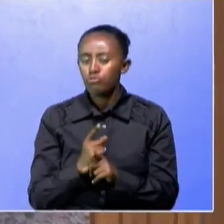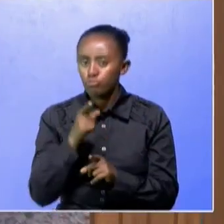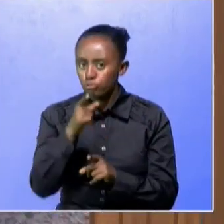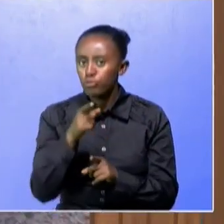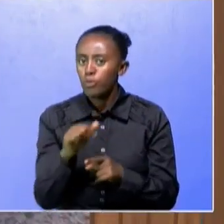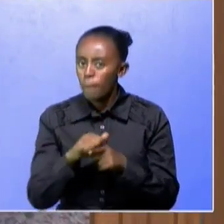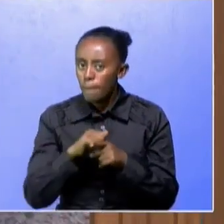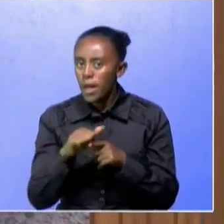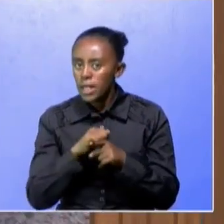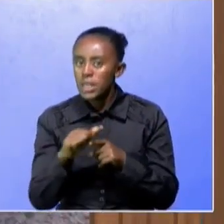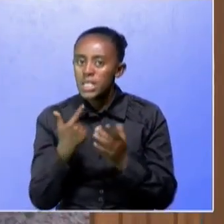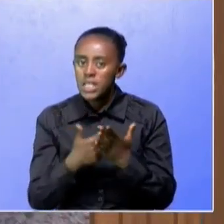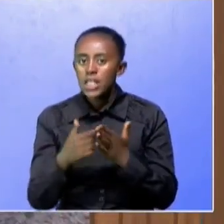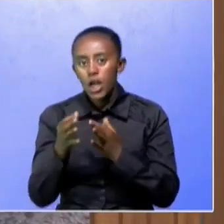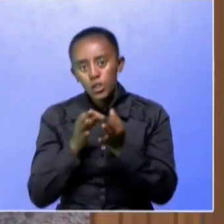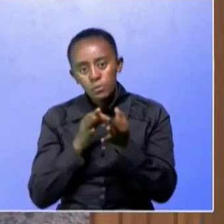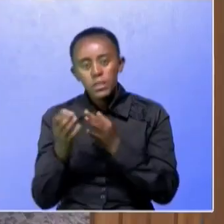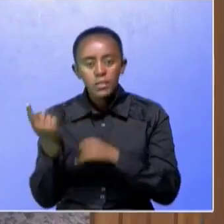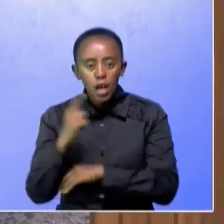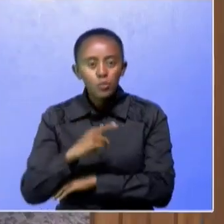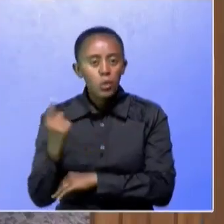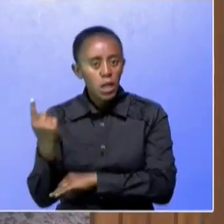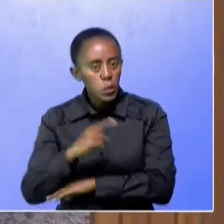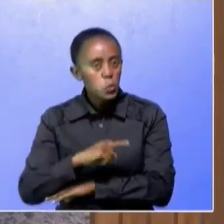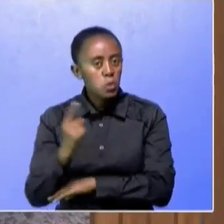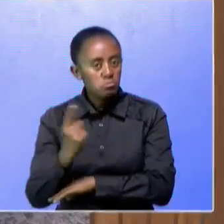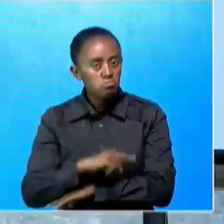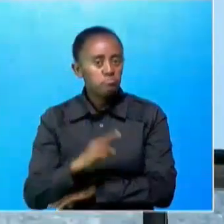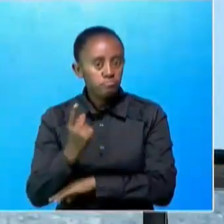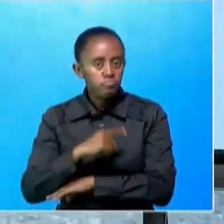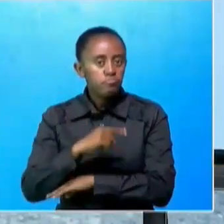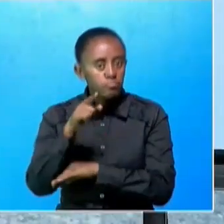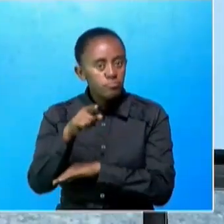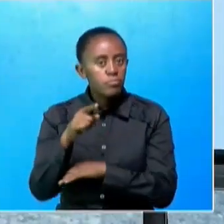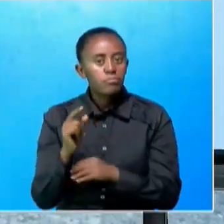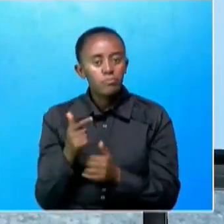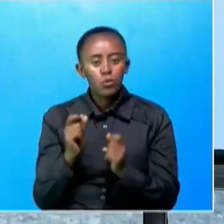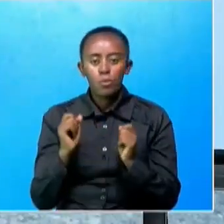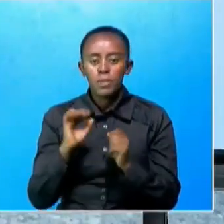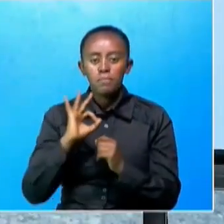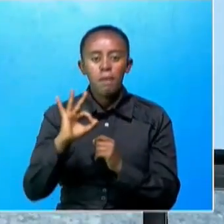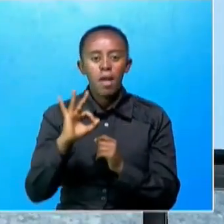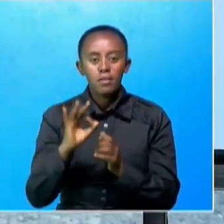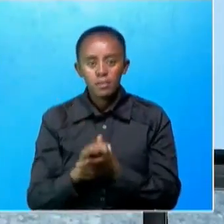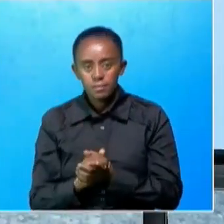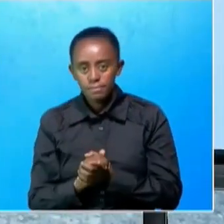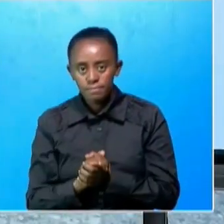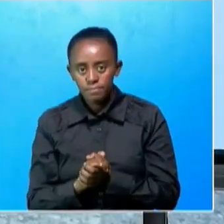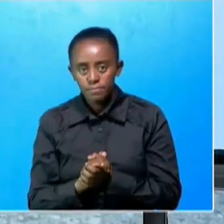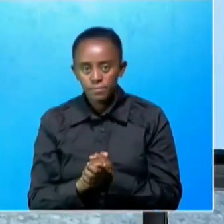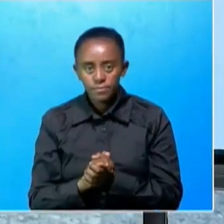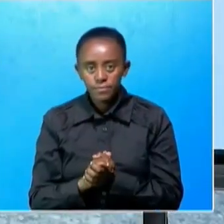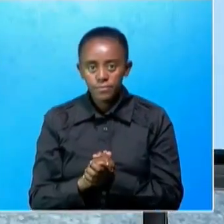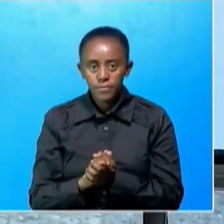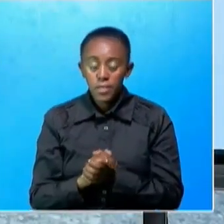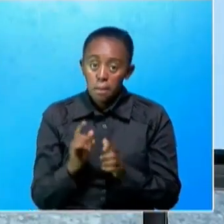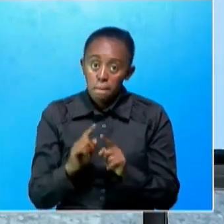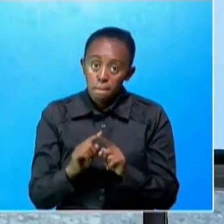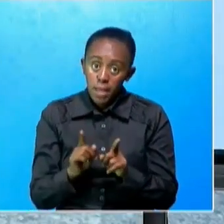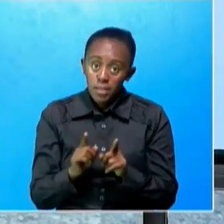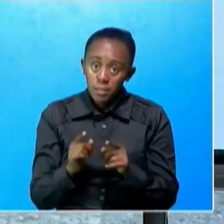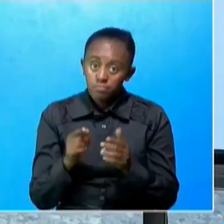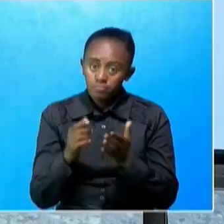you are practicing these expressions day to day, yeah, you'll be smart. Yeah. But it needs